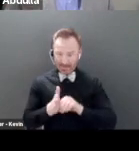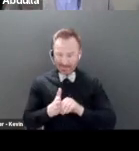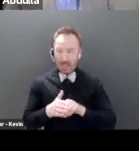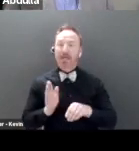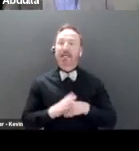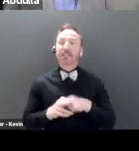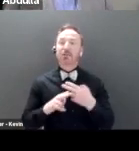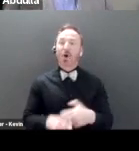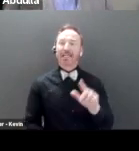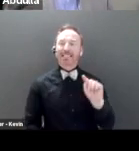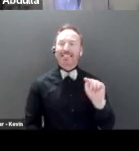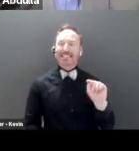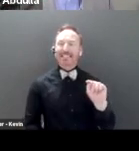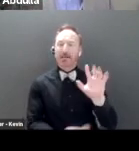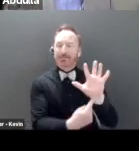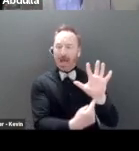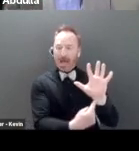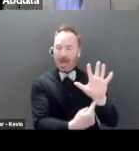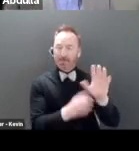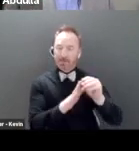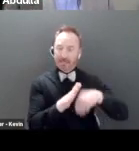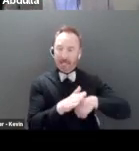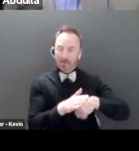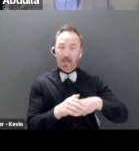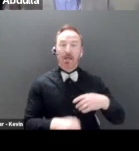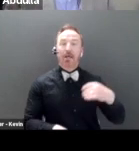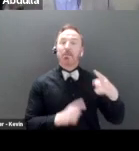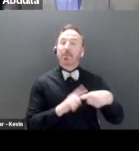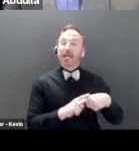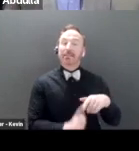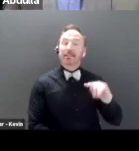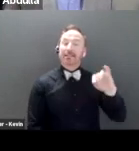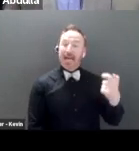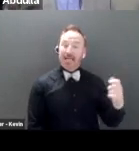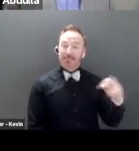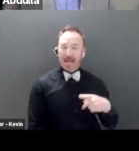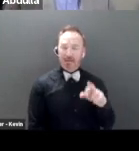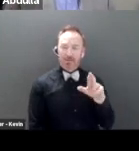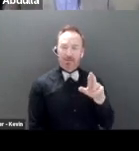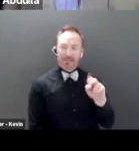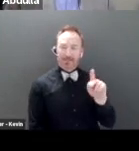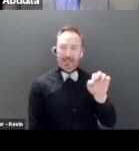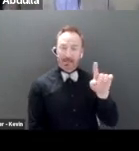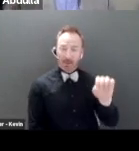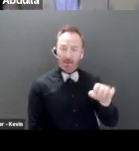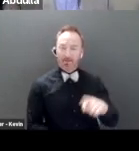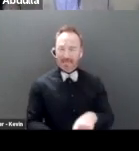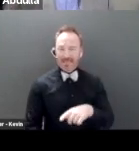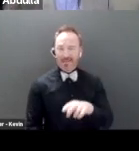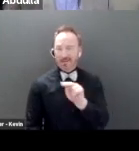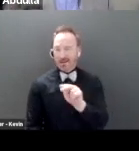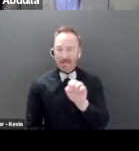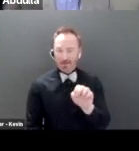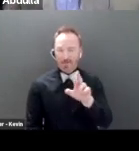T5. And there is a refundable component of this tax, and the refund comes out of the non-eligible refundable